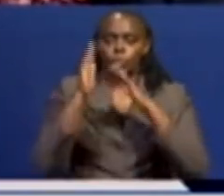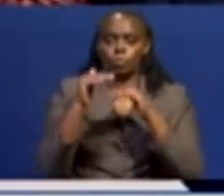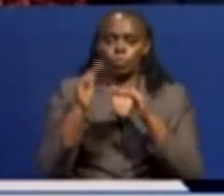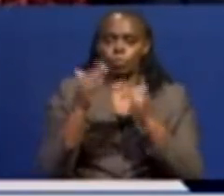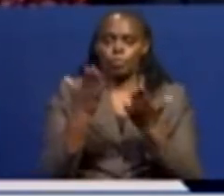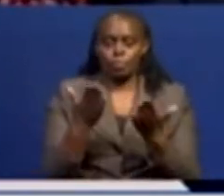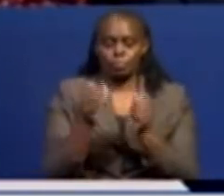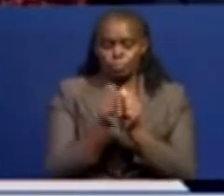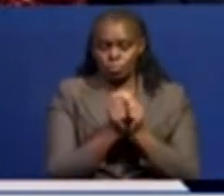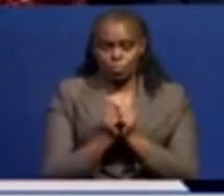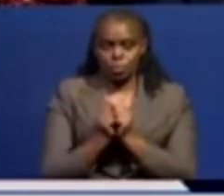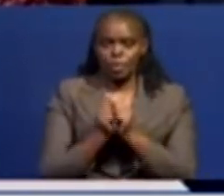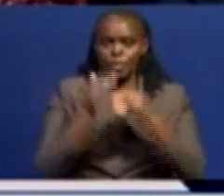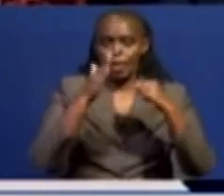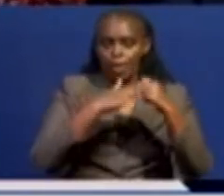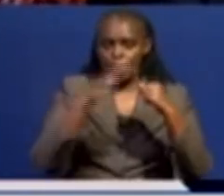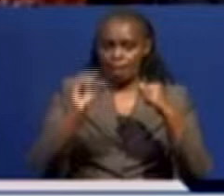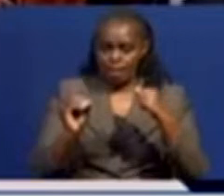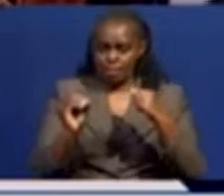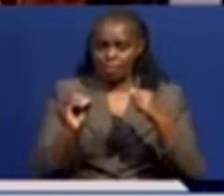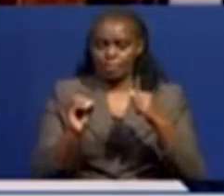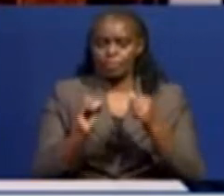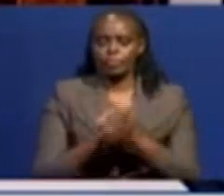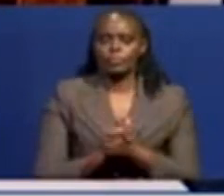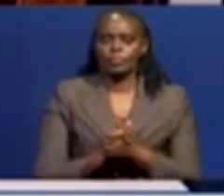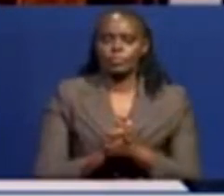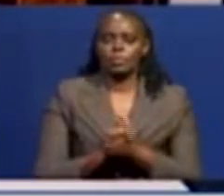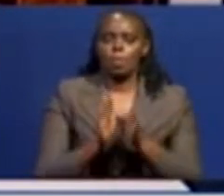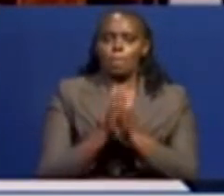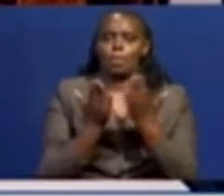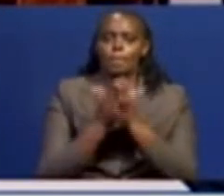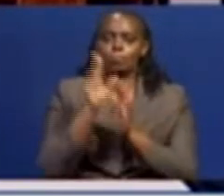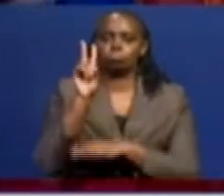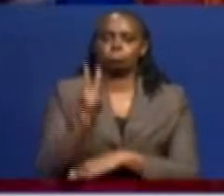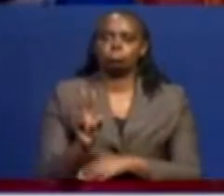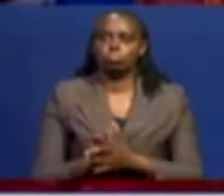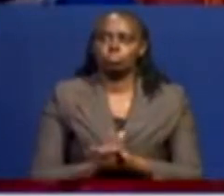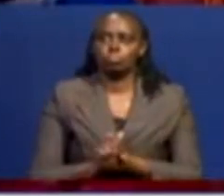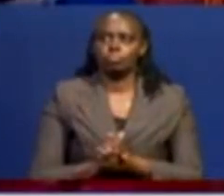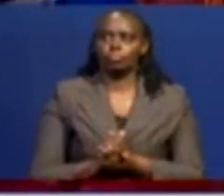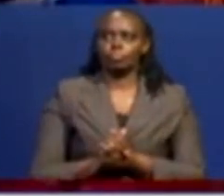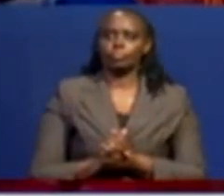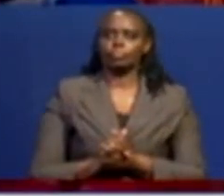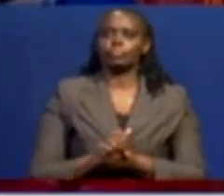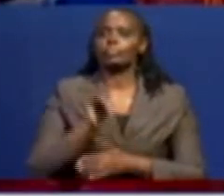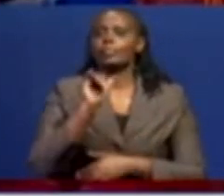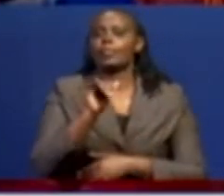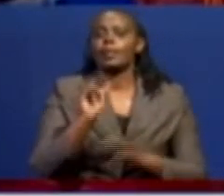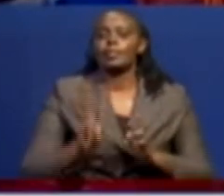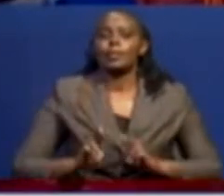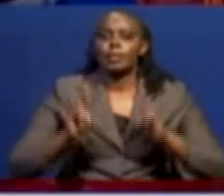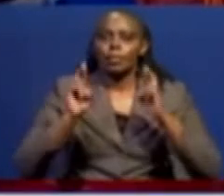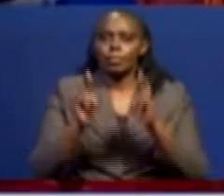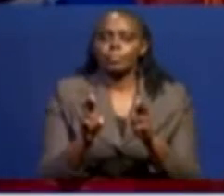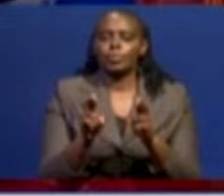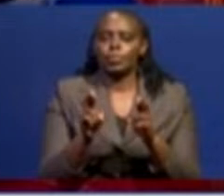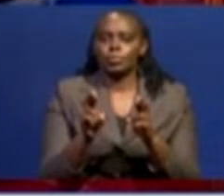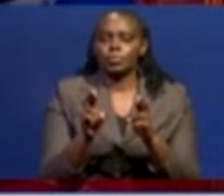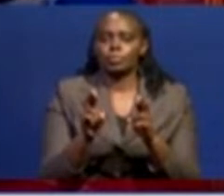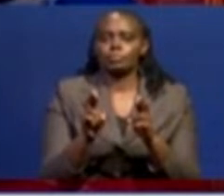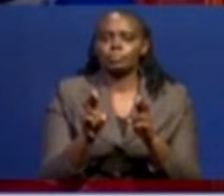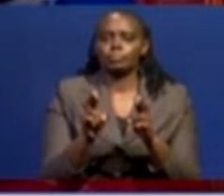Honorable Senators, I hope you are there with me. Page 90 of volume 2. That is the